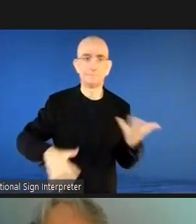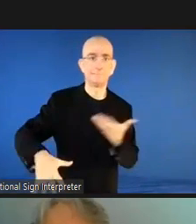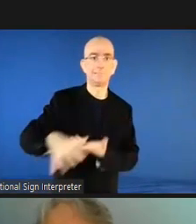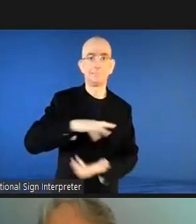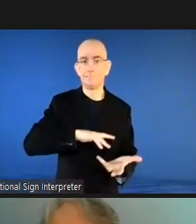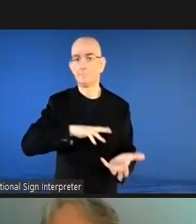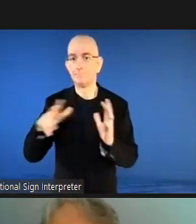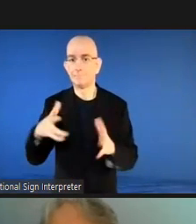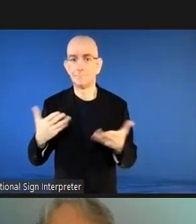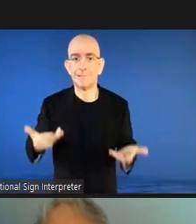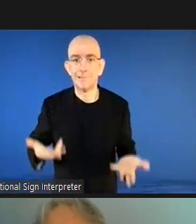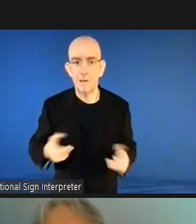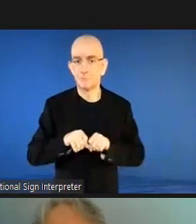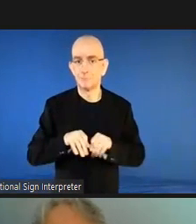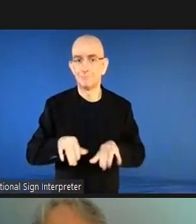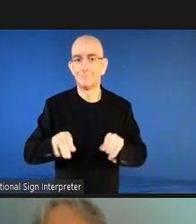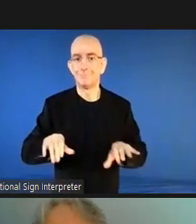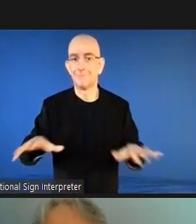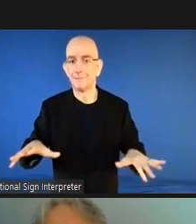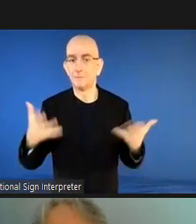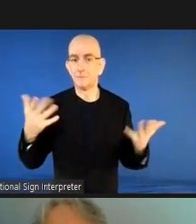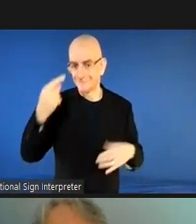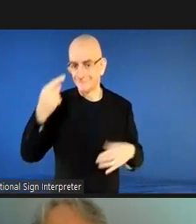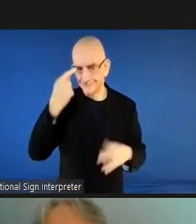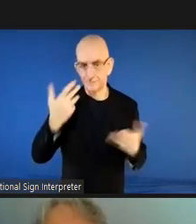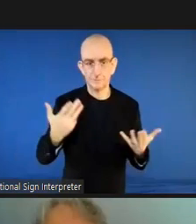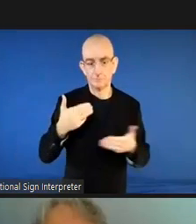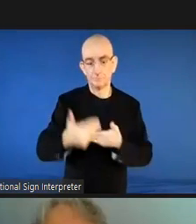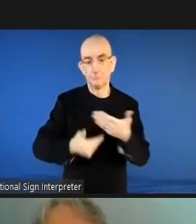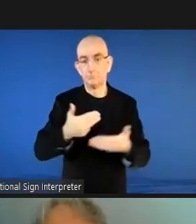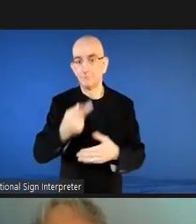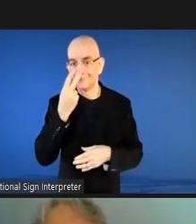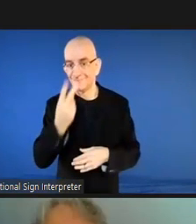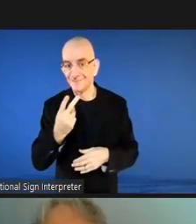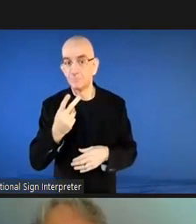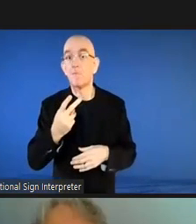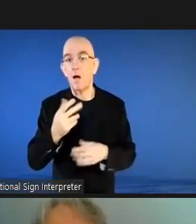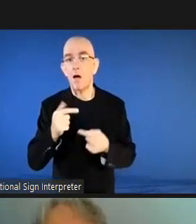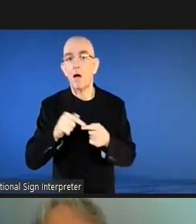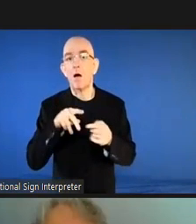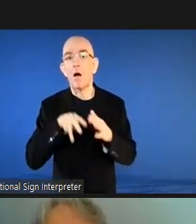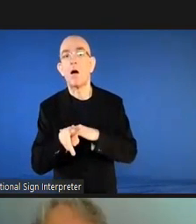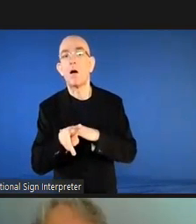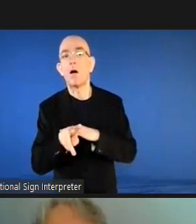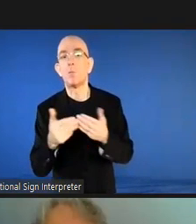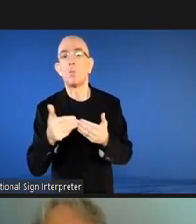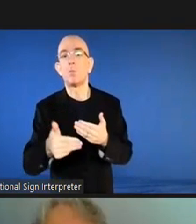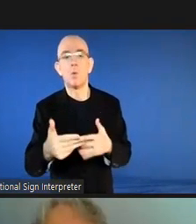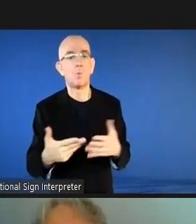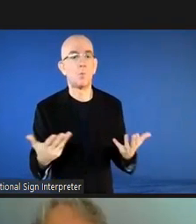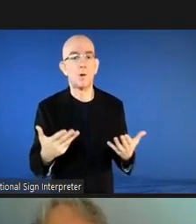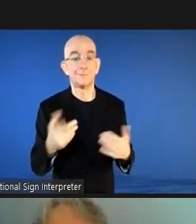this pandemic? What are the big experiences deaf children are facing that need to be broken down specifically because